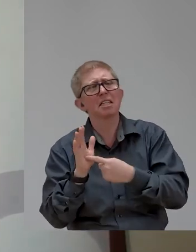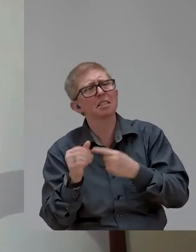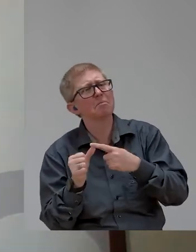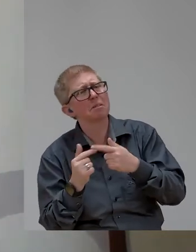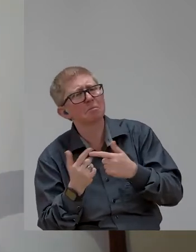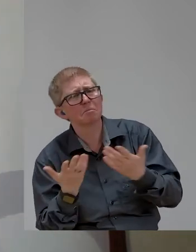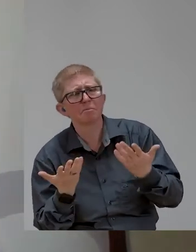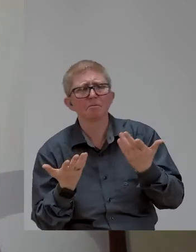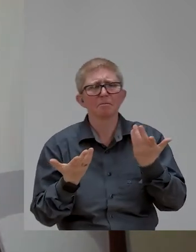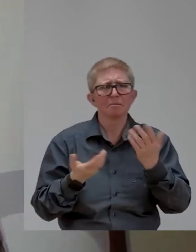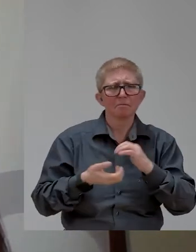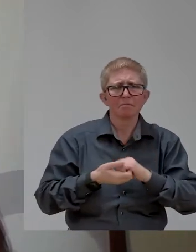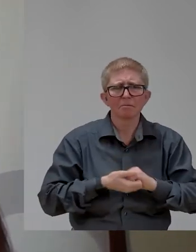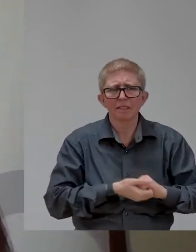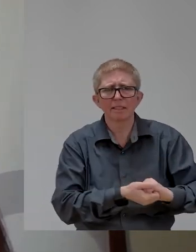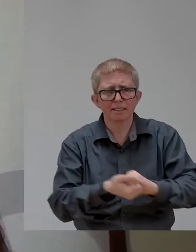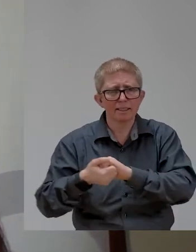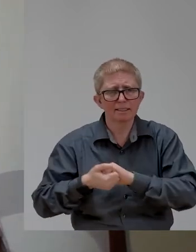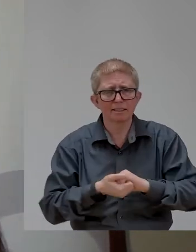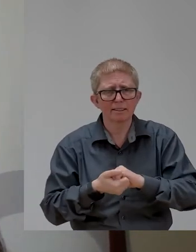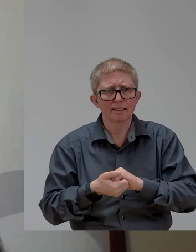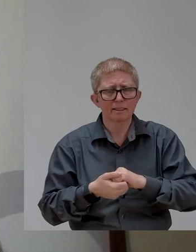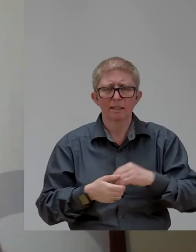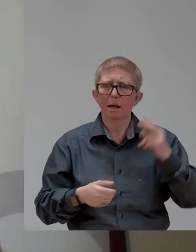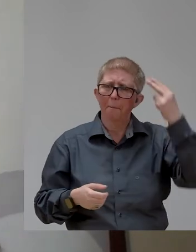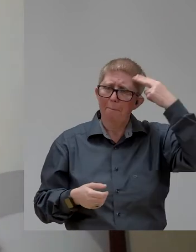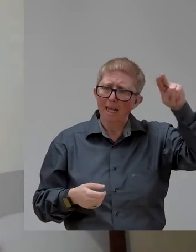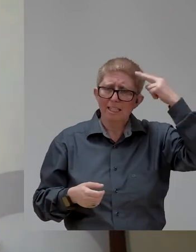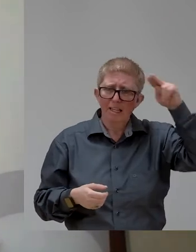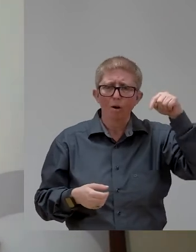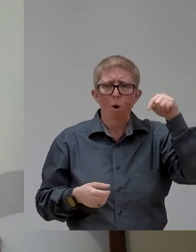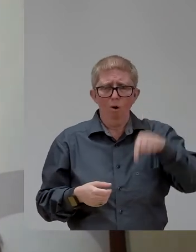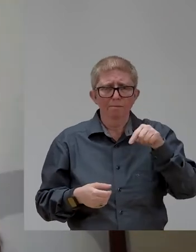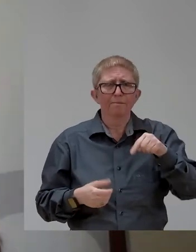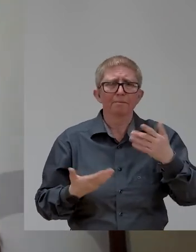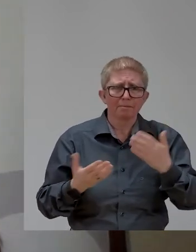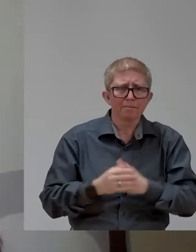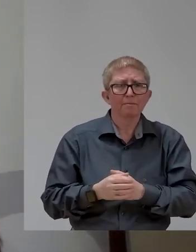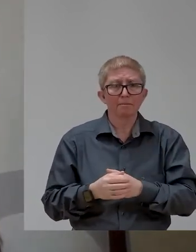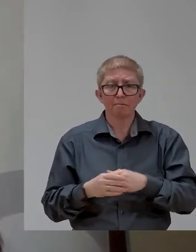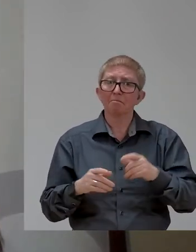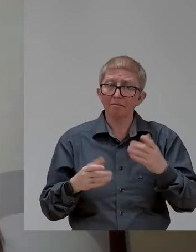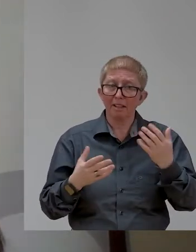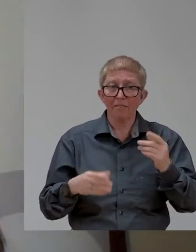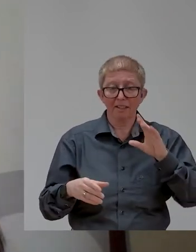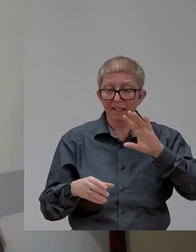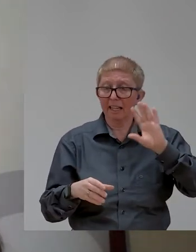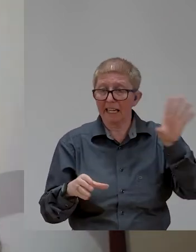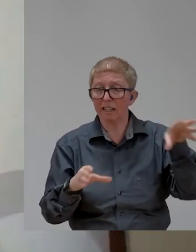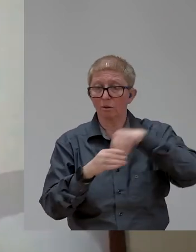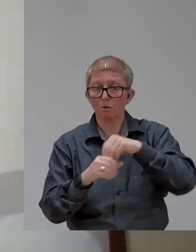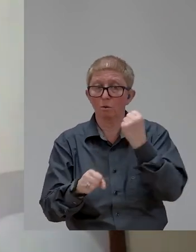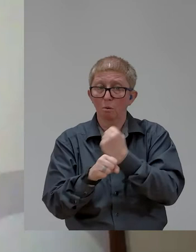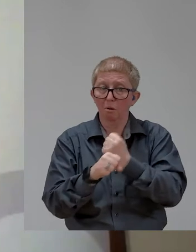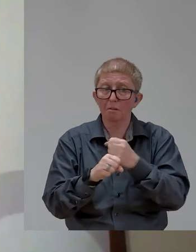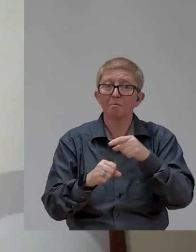an initiative created by the Mexican Business Council. Alianza Centrale promotes inclusive employment among its members and provides resources